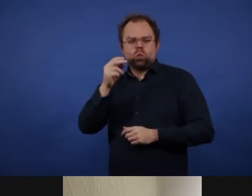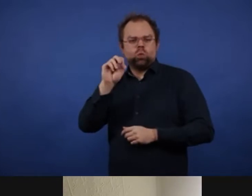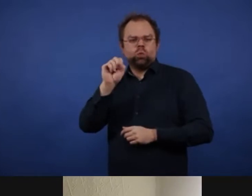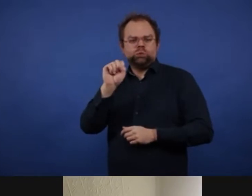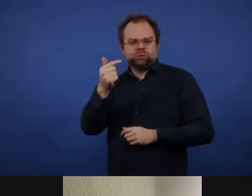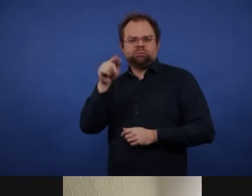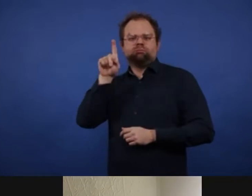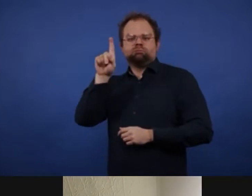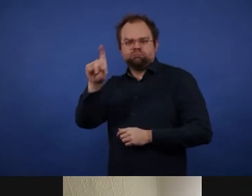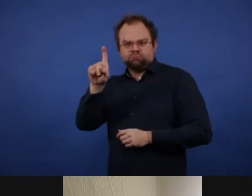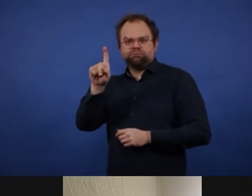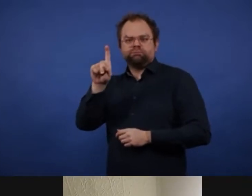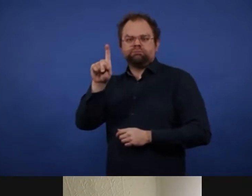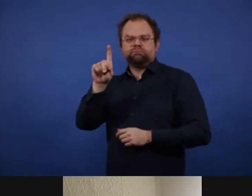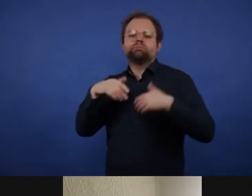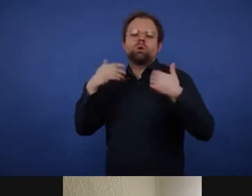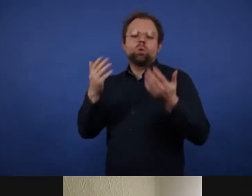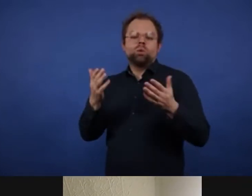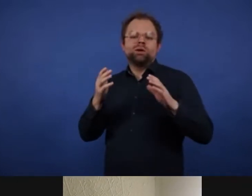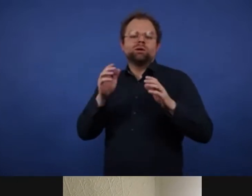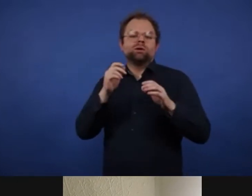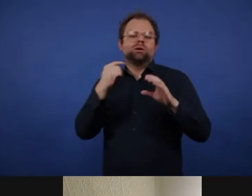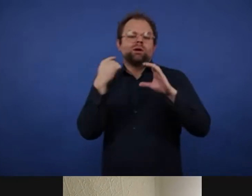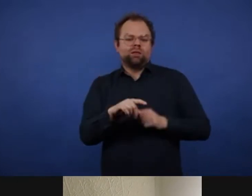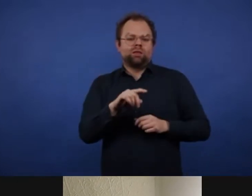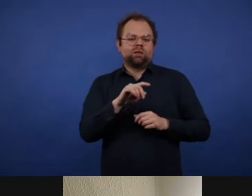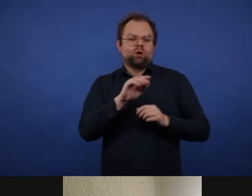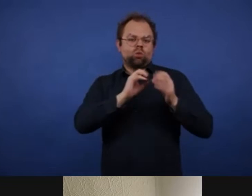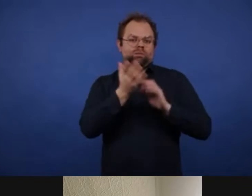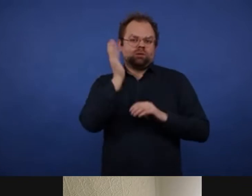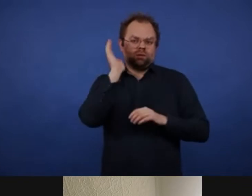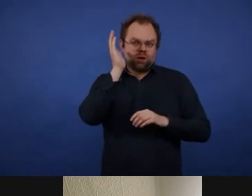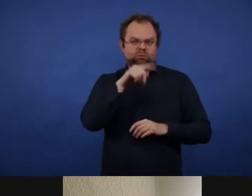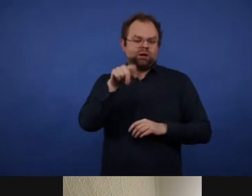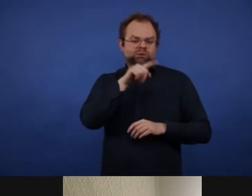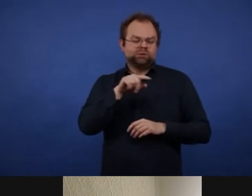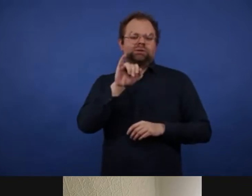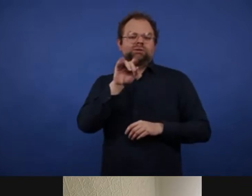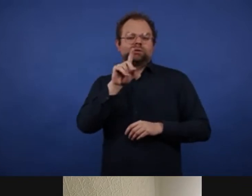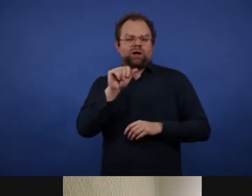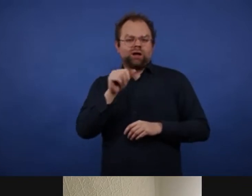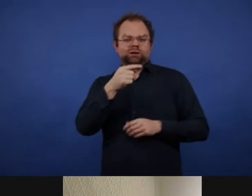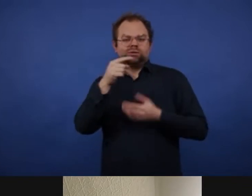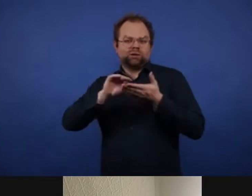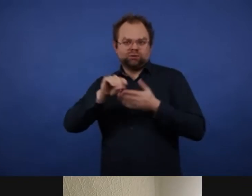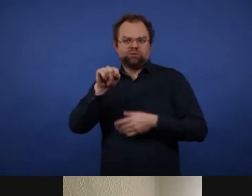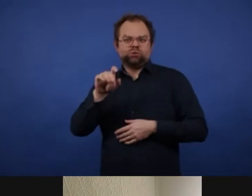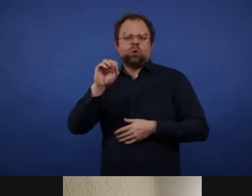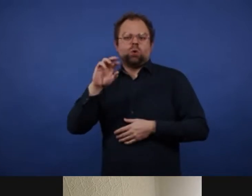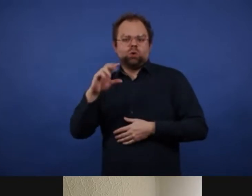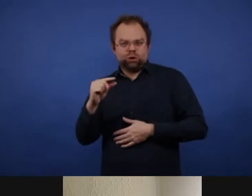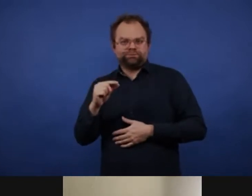kindly keep to times and to ensure that they speak slow enough for the interpreters and captioners to follow. We would like to thank